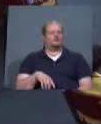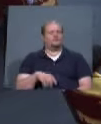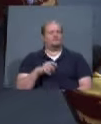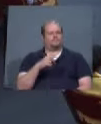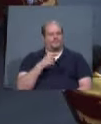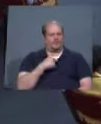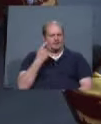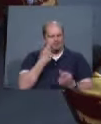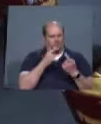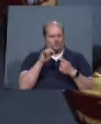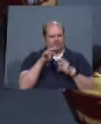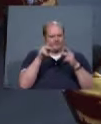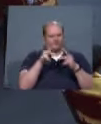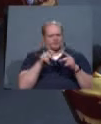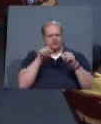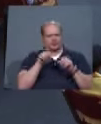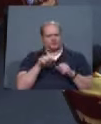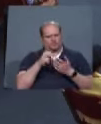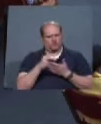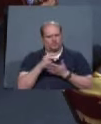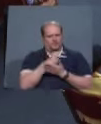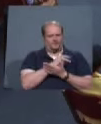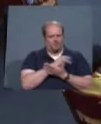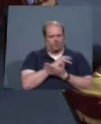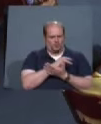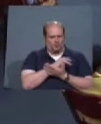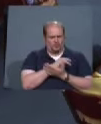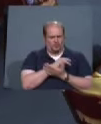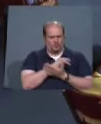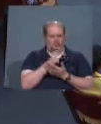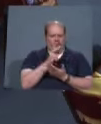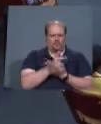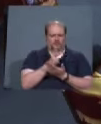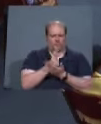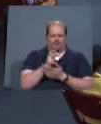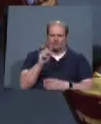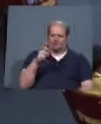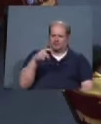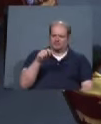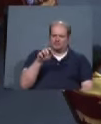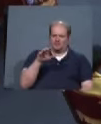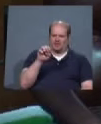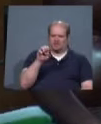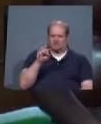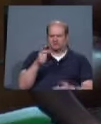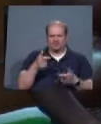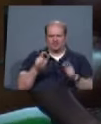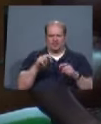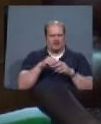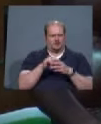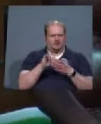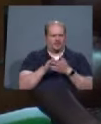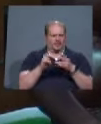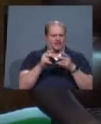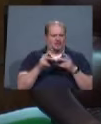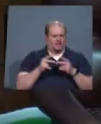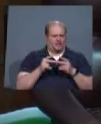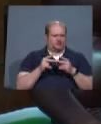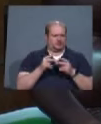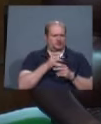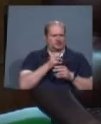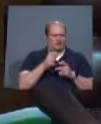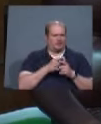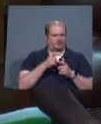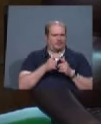I'm wondering if someone could go over the parking spaces that are allowed at this location. And